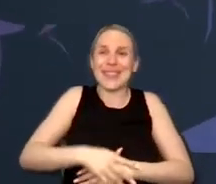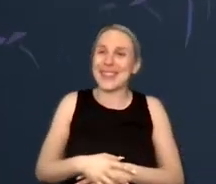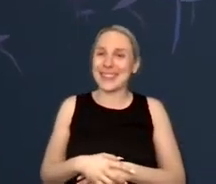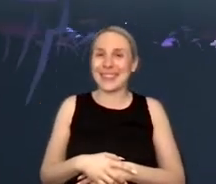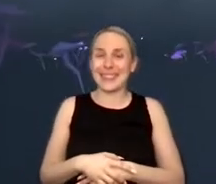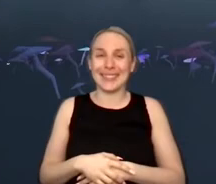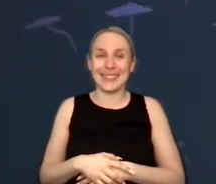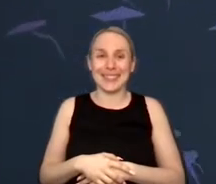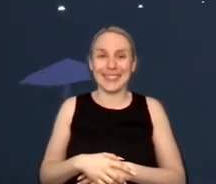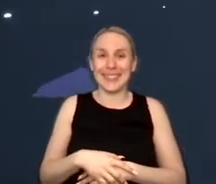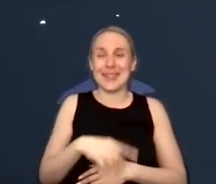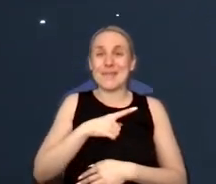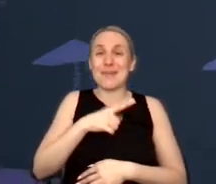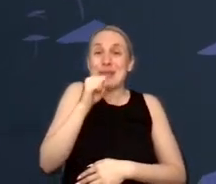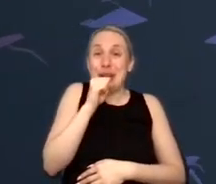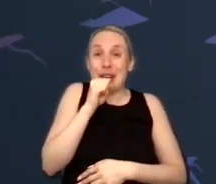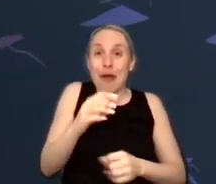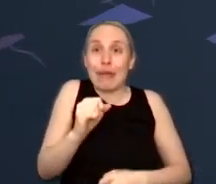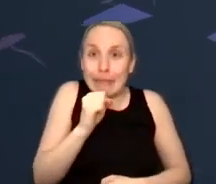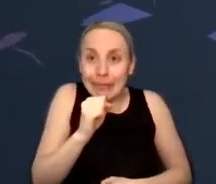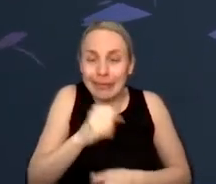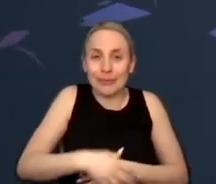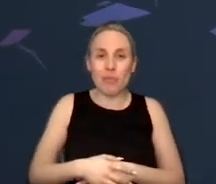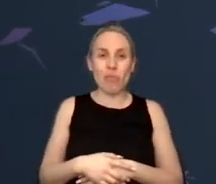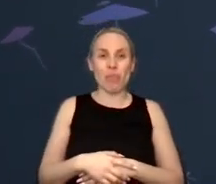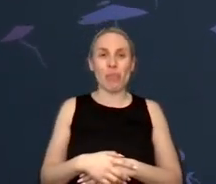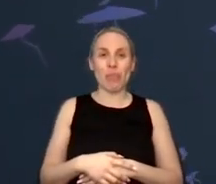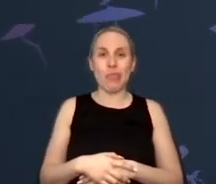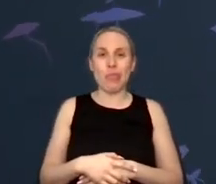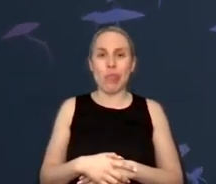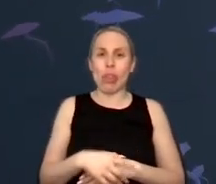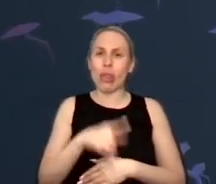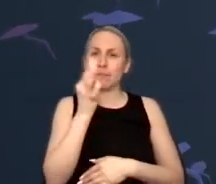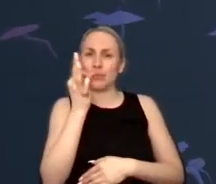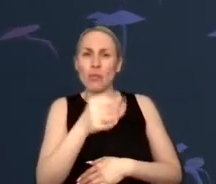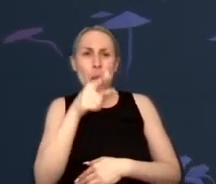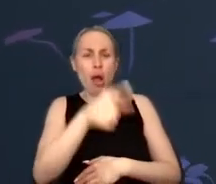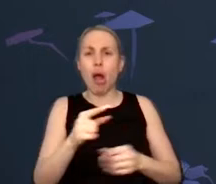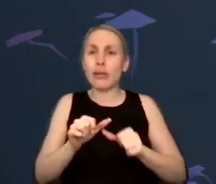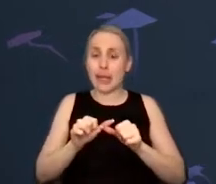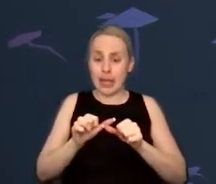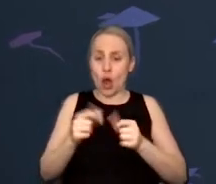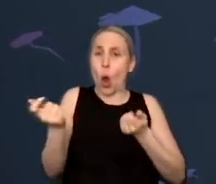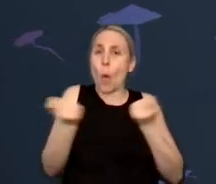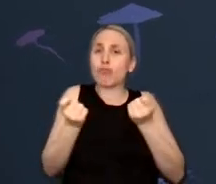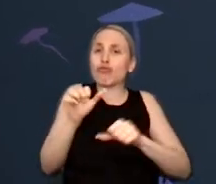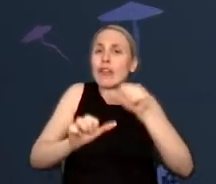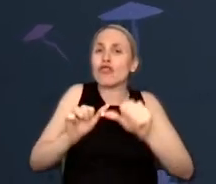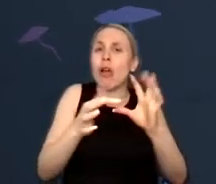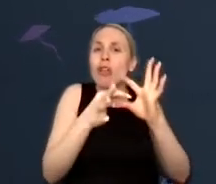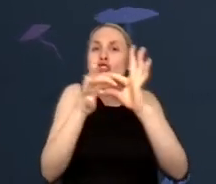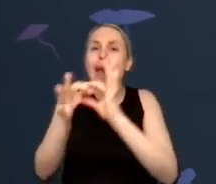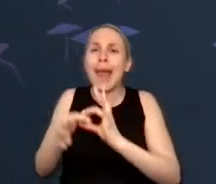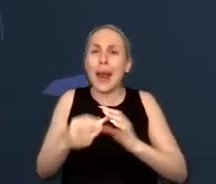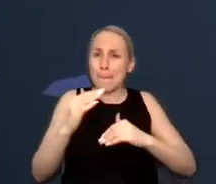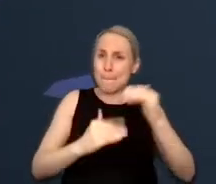this microphone, so. Oh. So are we building an operational chain as we're going from hive to hive?